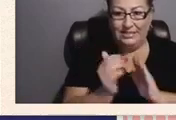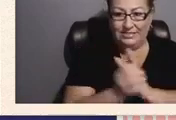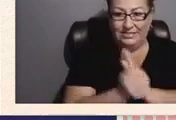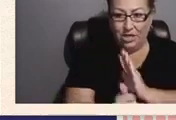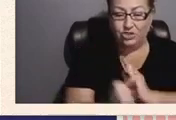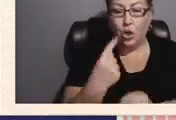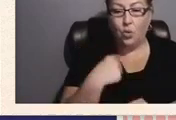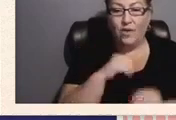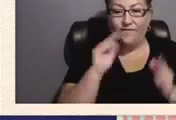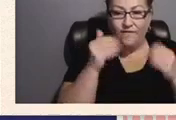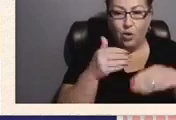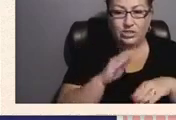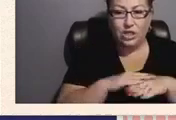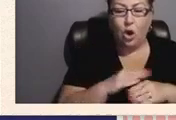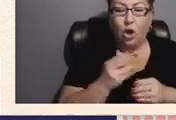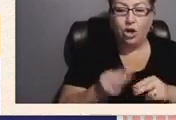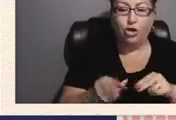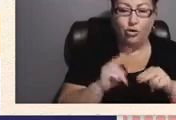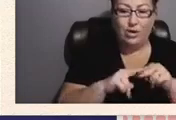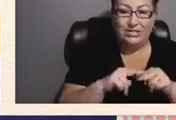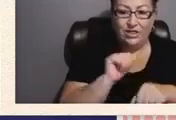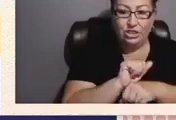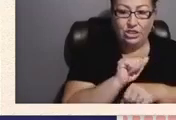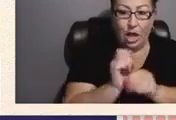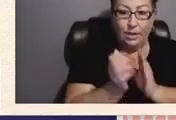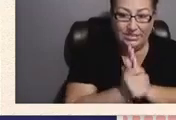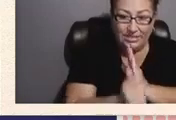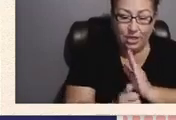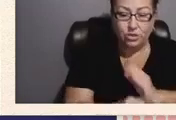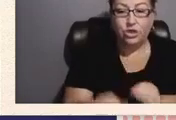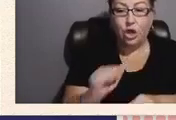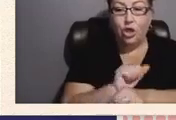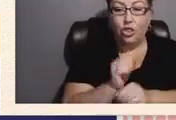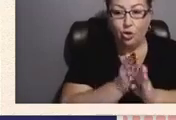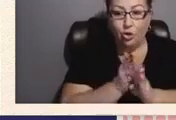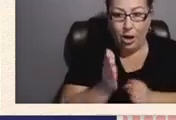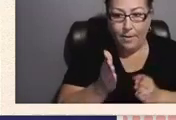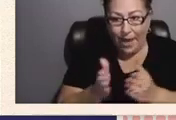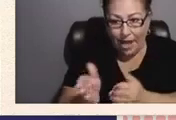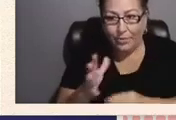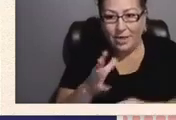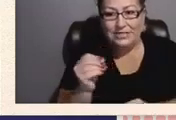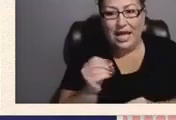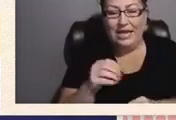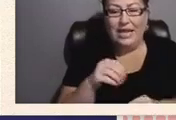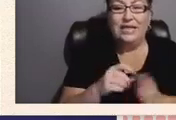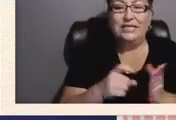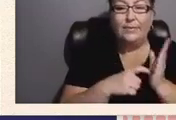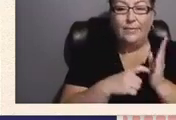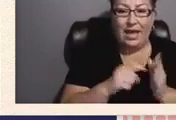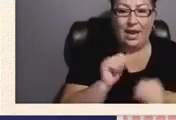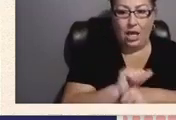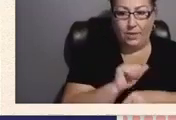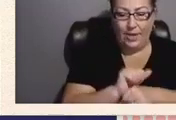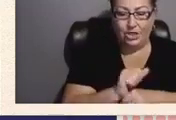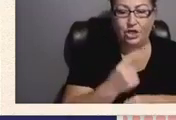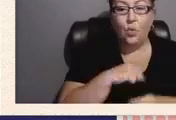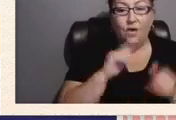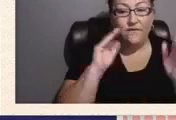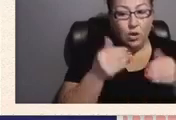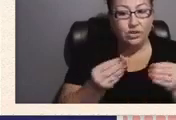on increasing the job skills, the career pathways, and in-demand occupation. And we're focusing more on